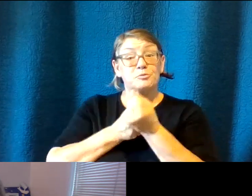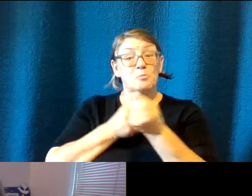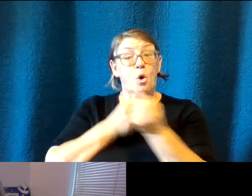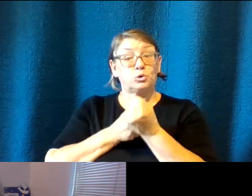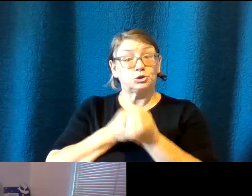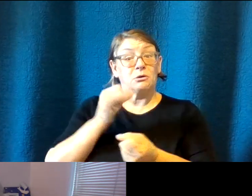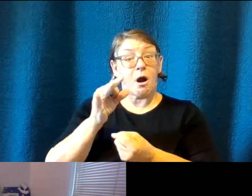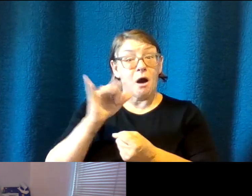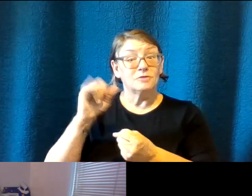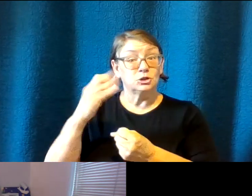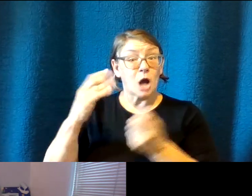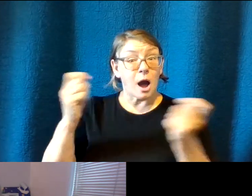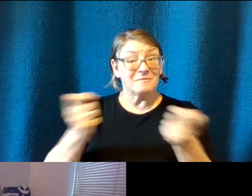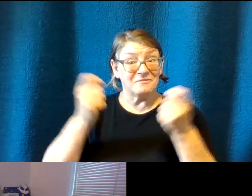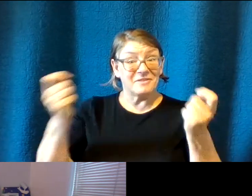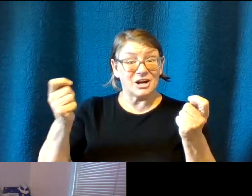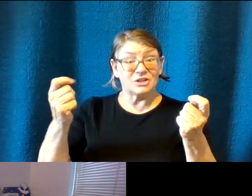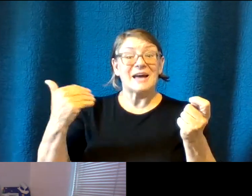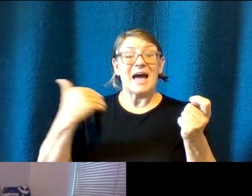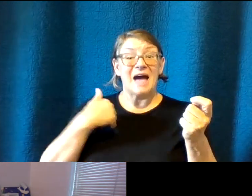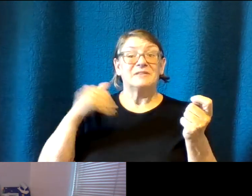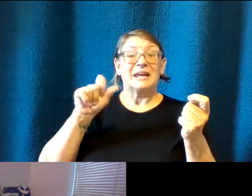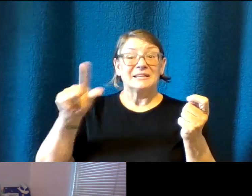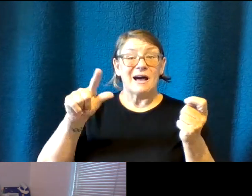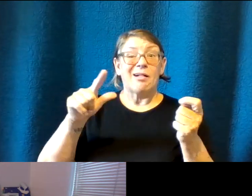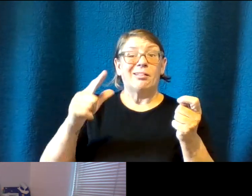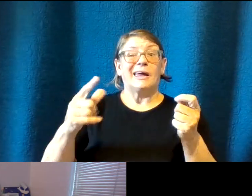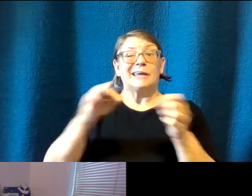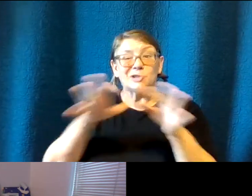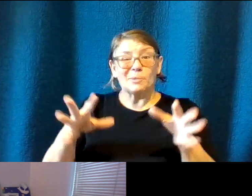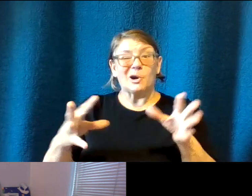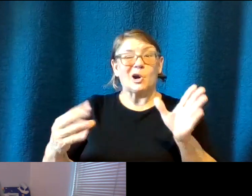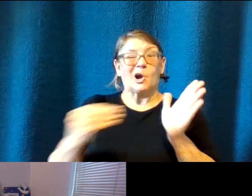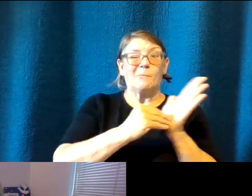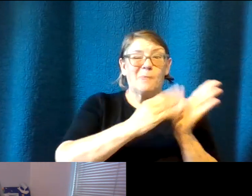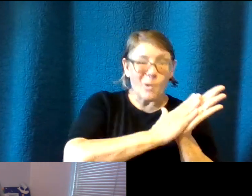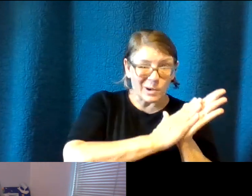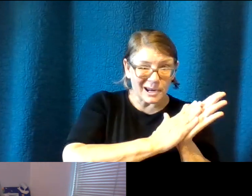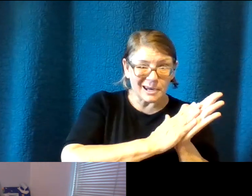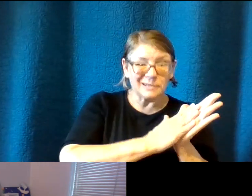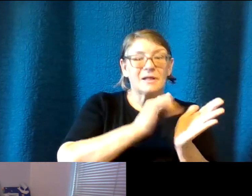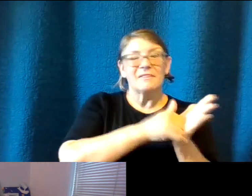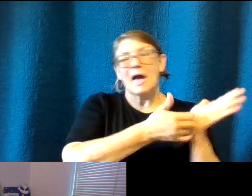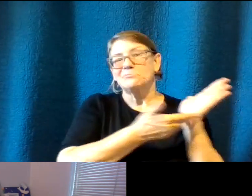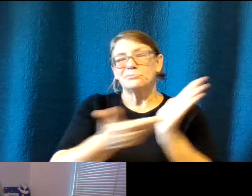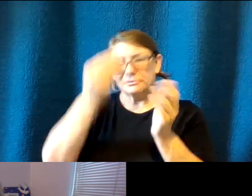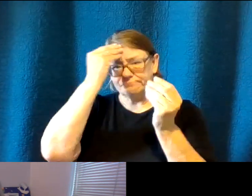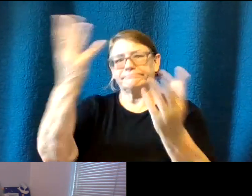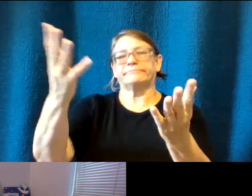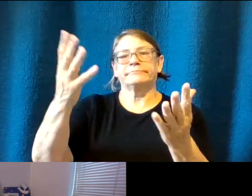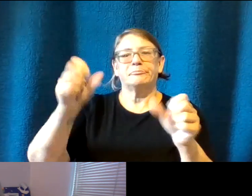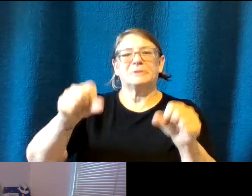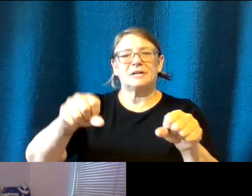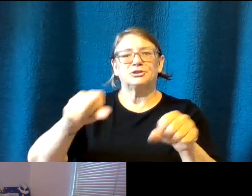fairs, have an ASL interpreting component to it. I think that brings awareness to potential employers, as